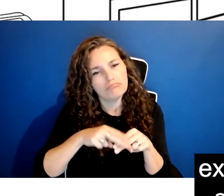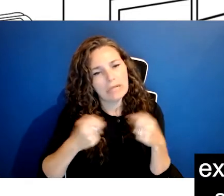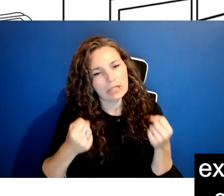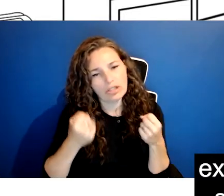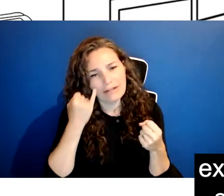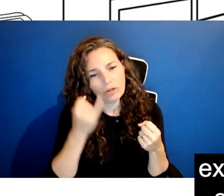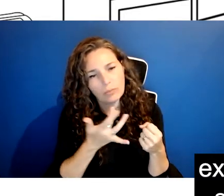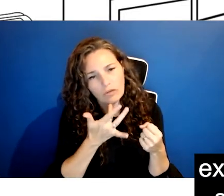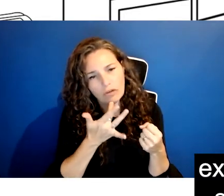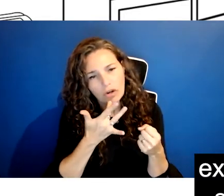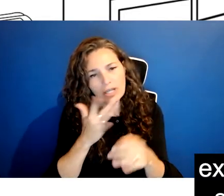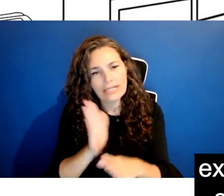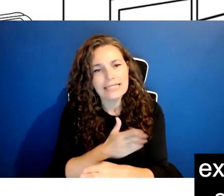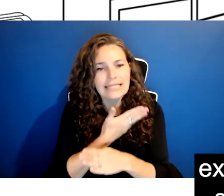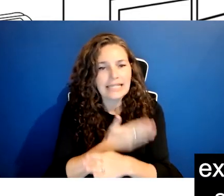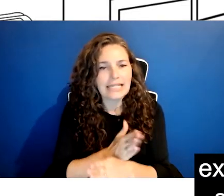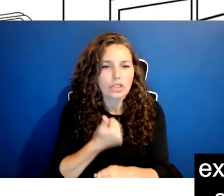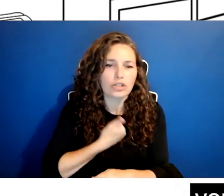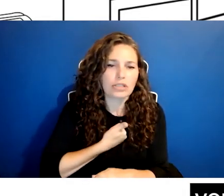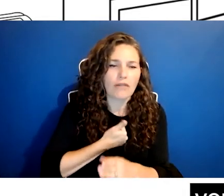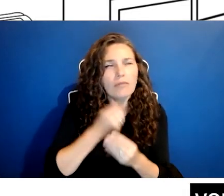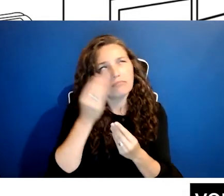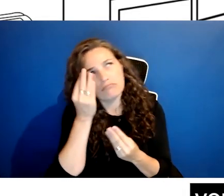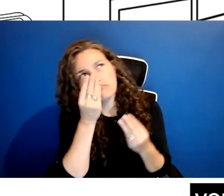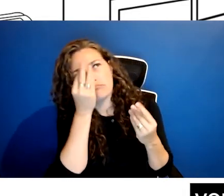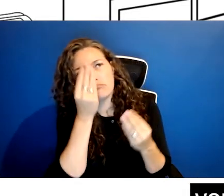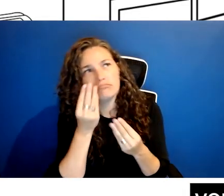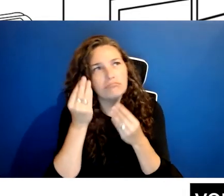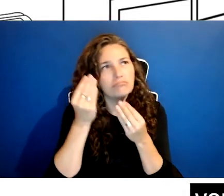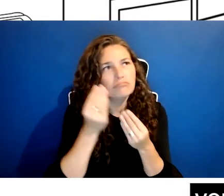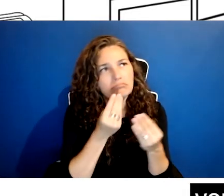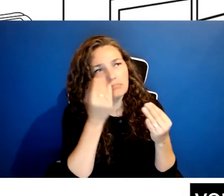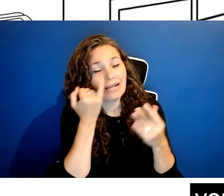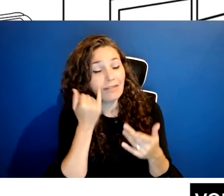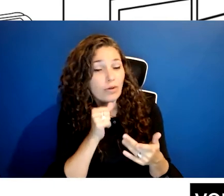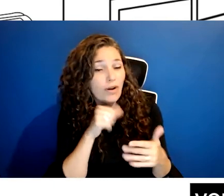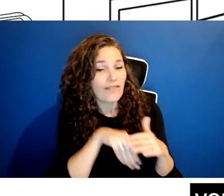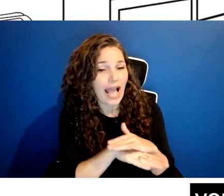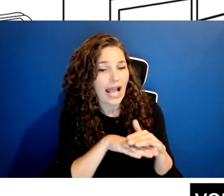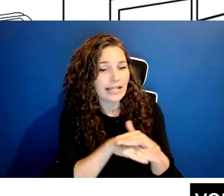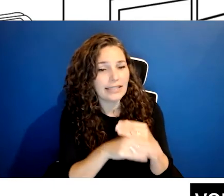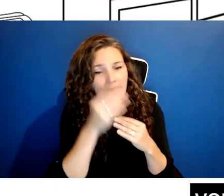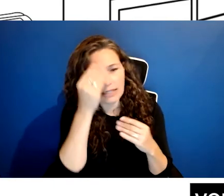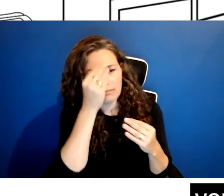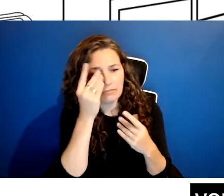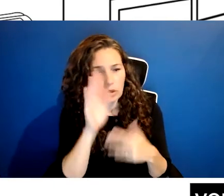Sing songs or hum to yourself or play them in your head if you don't have access to music.